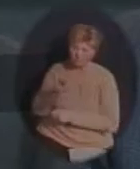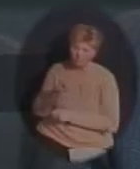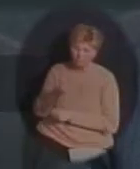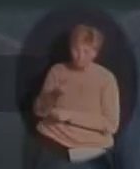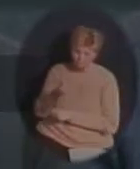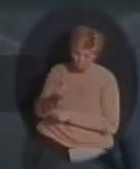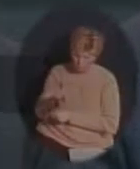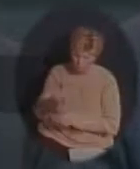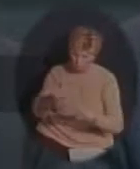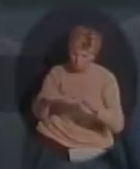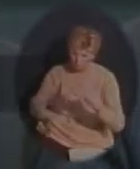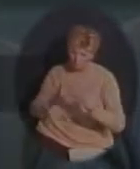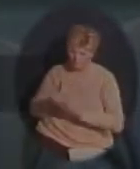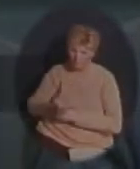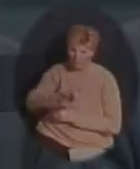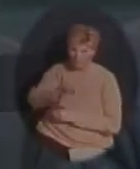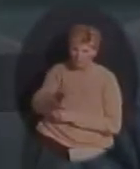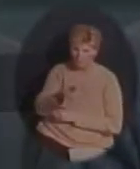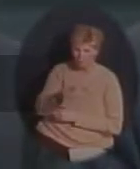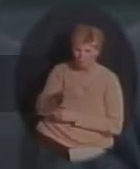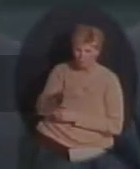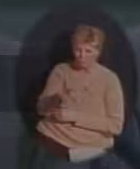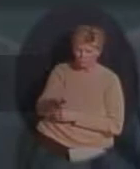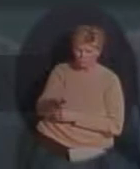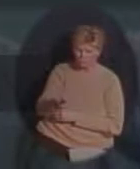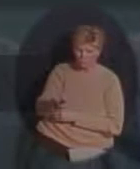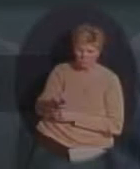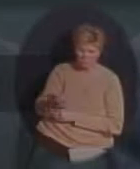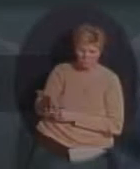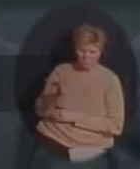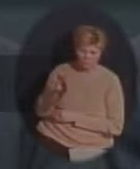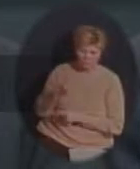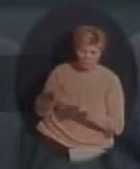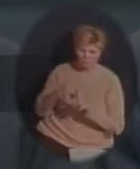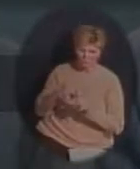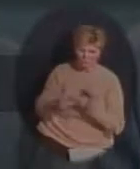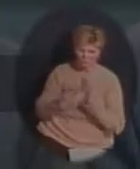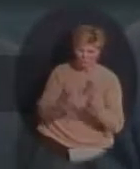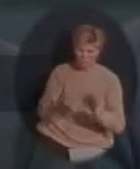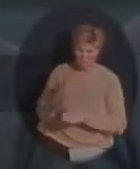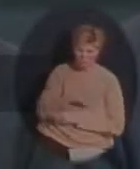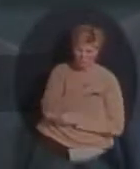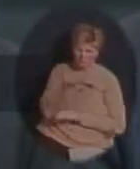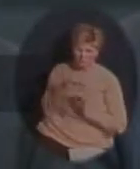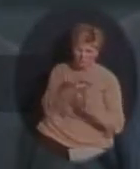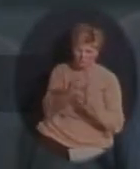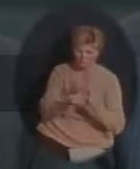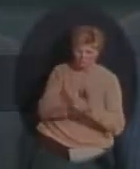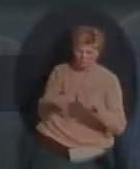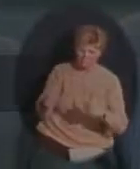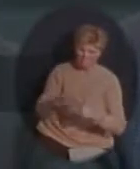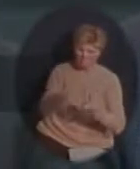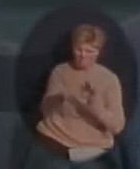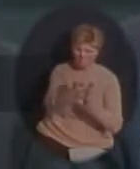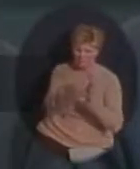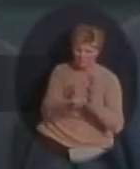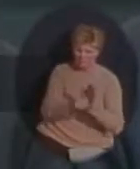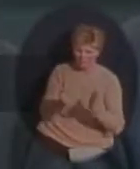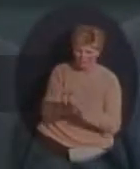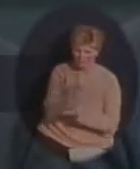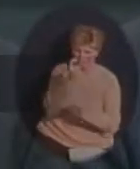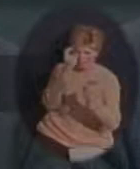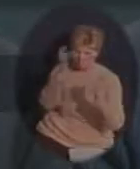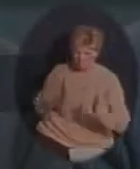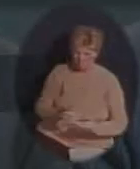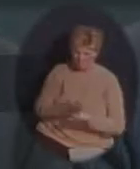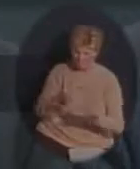to represent Olathe at the state contest where he was named the state winner and the first state winner from Olathe. He will go on to compete